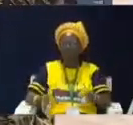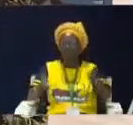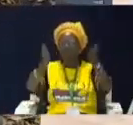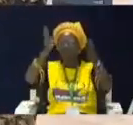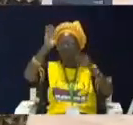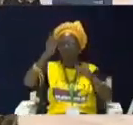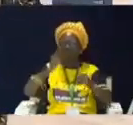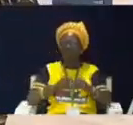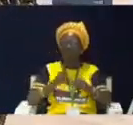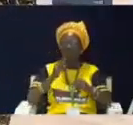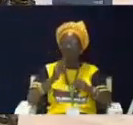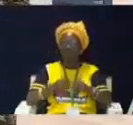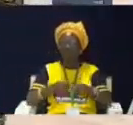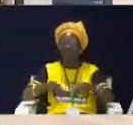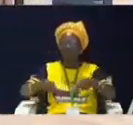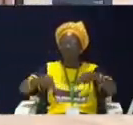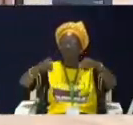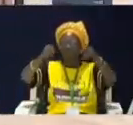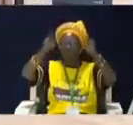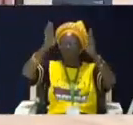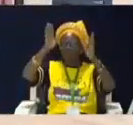we lift your name.